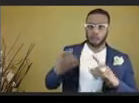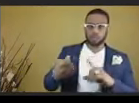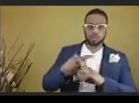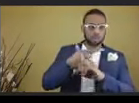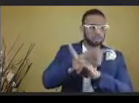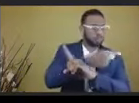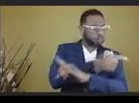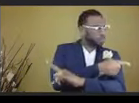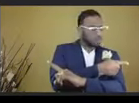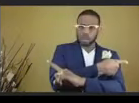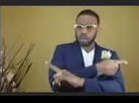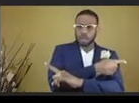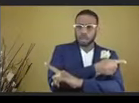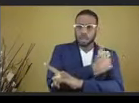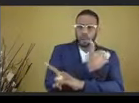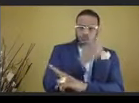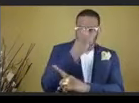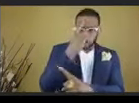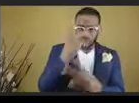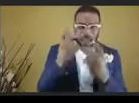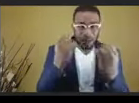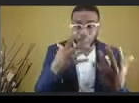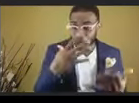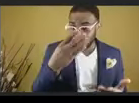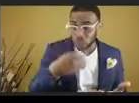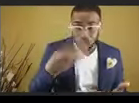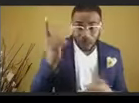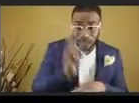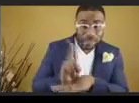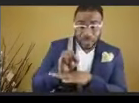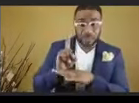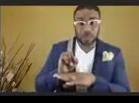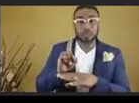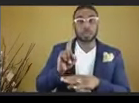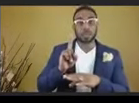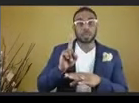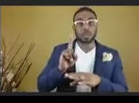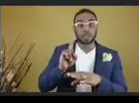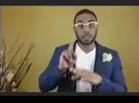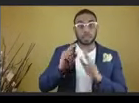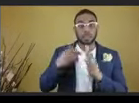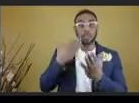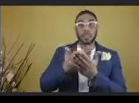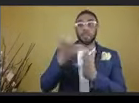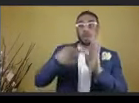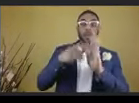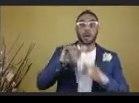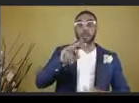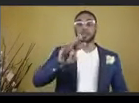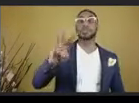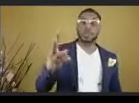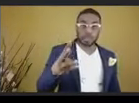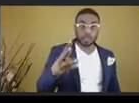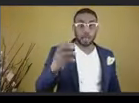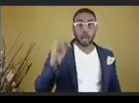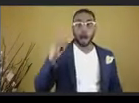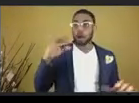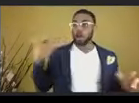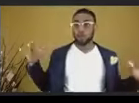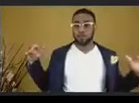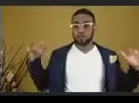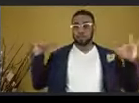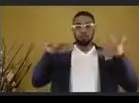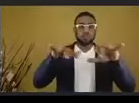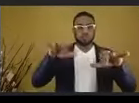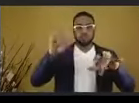direction. Now, we just saw a whole bunch of white nationalists deliver their mandate on January 6th as hundreds of them stormed the Capitol